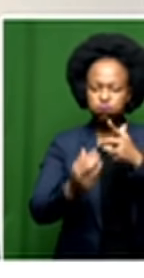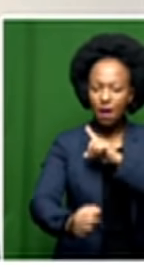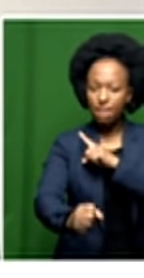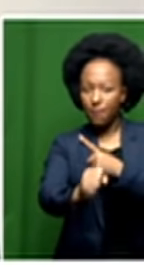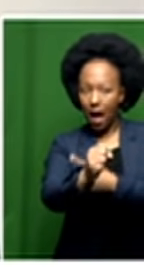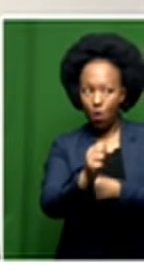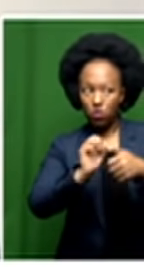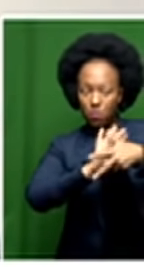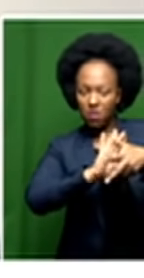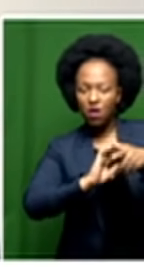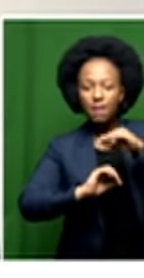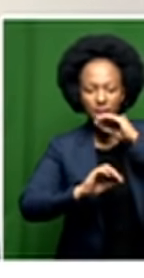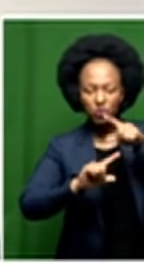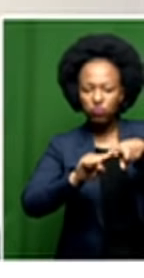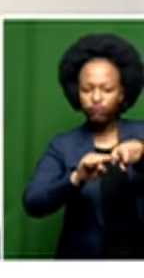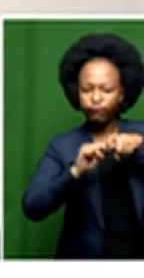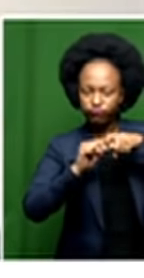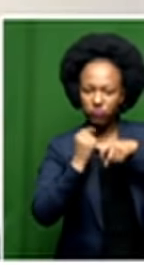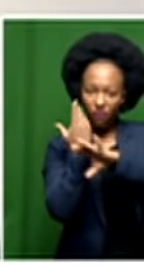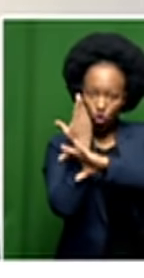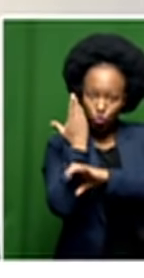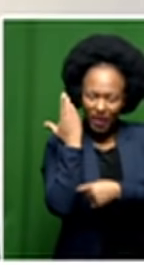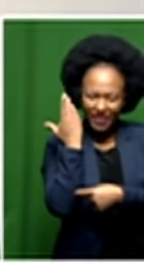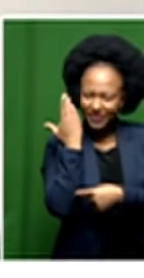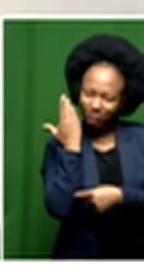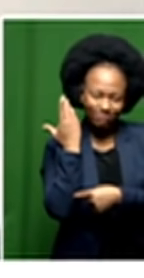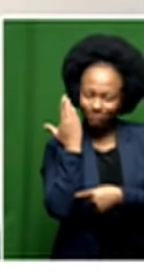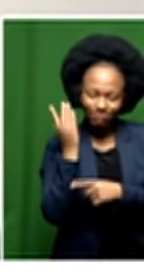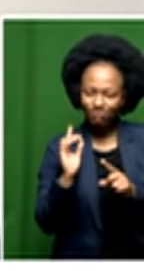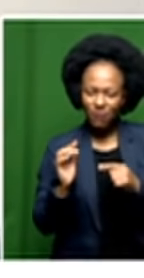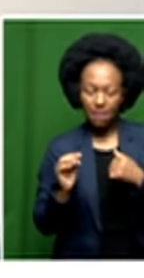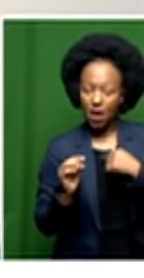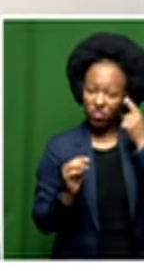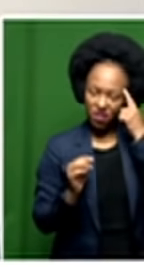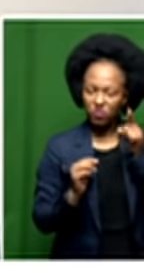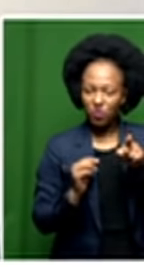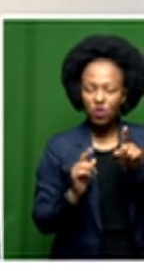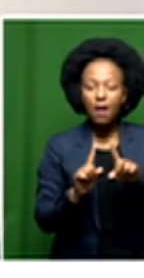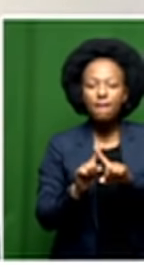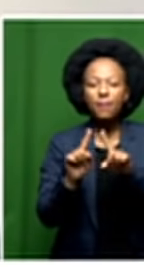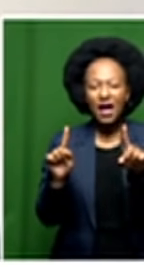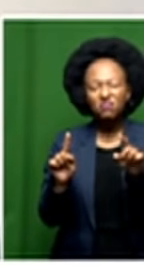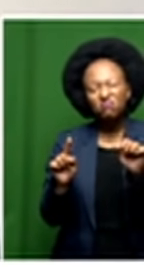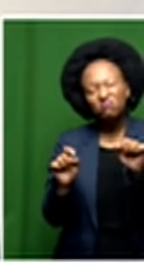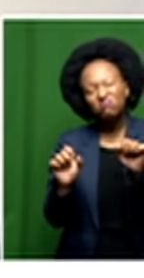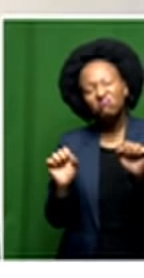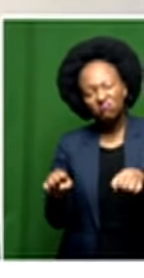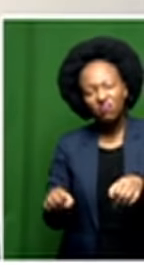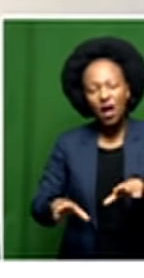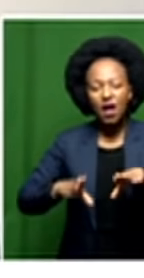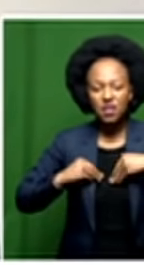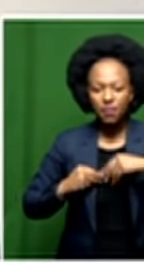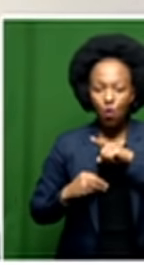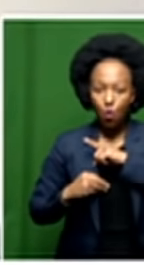which include the suspension of the Constitution. But I also recognize that it is not practical to host